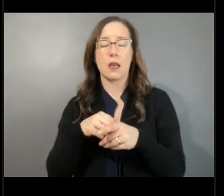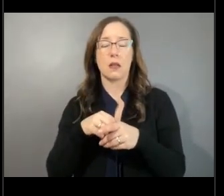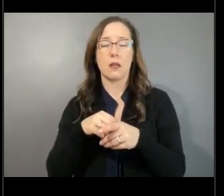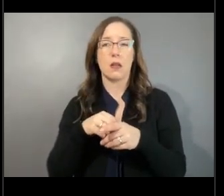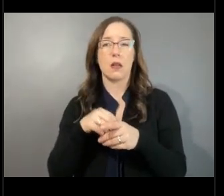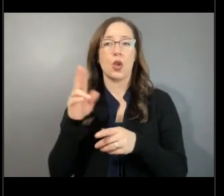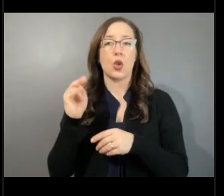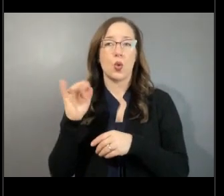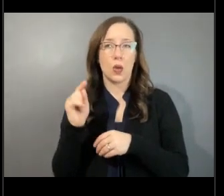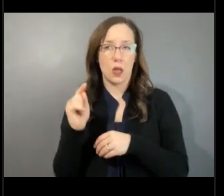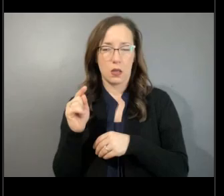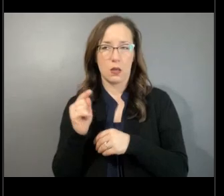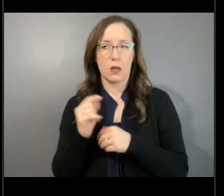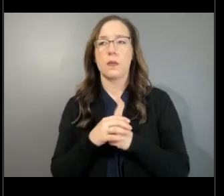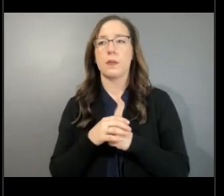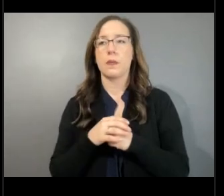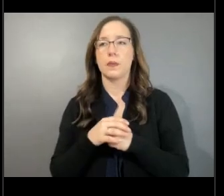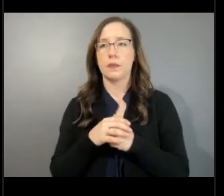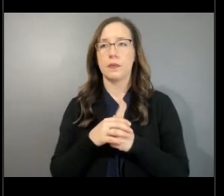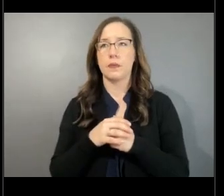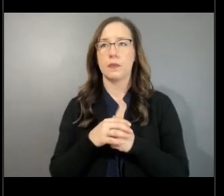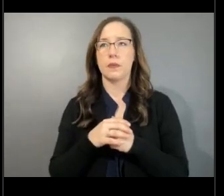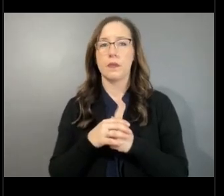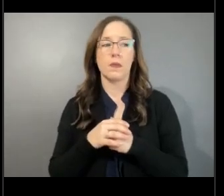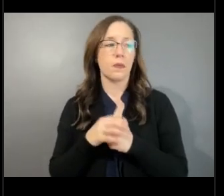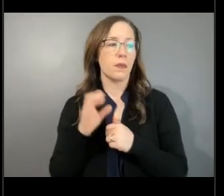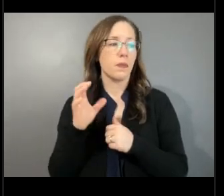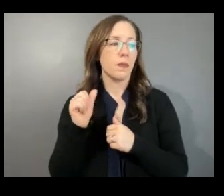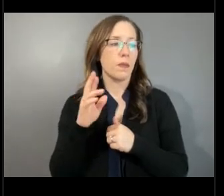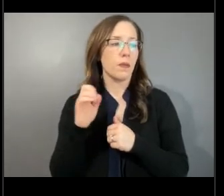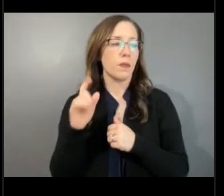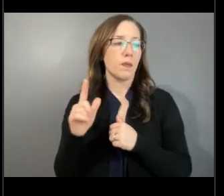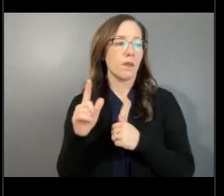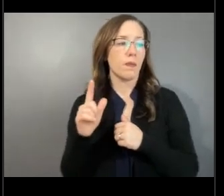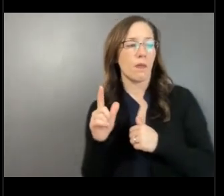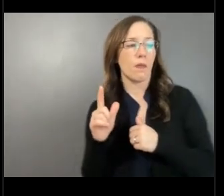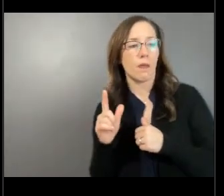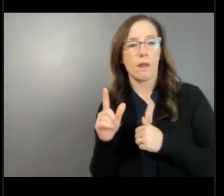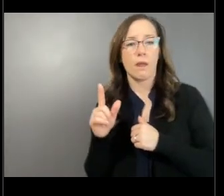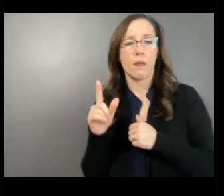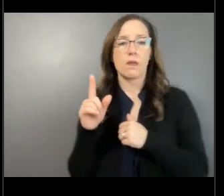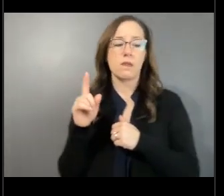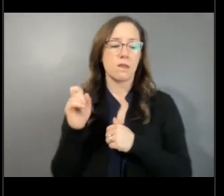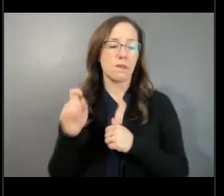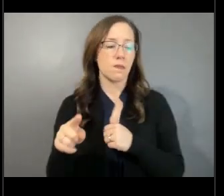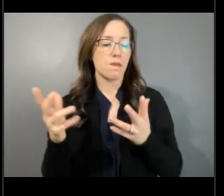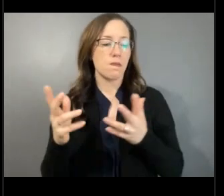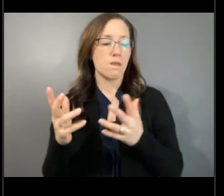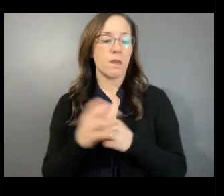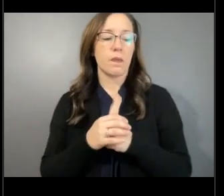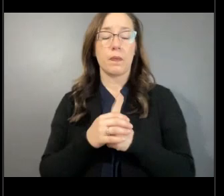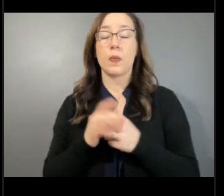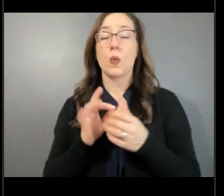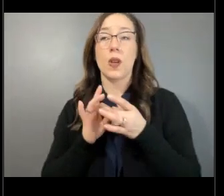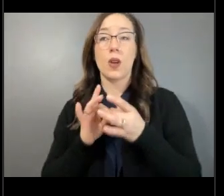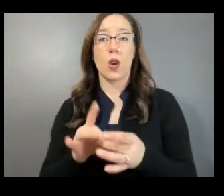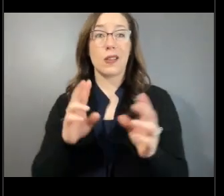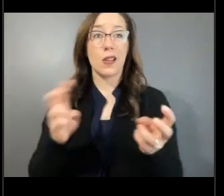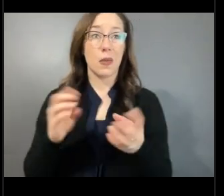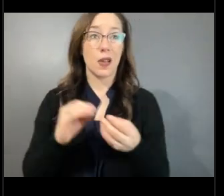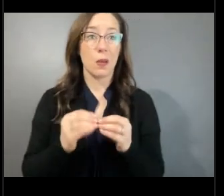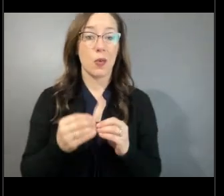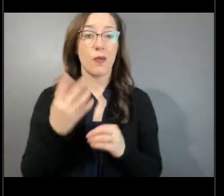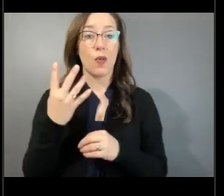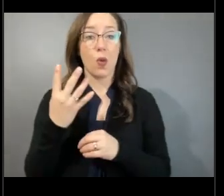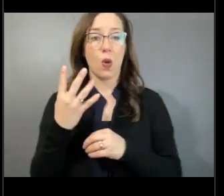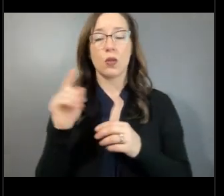units. There's a question from Carl, and that question reads, regarding topic 4,